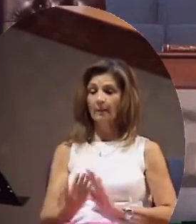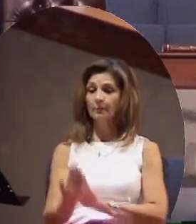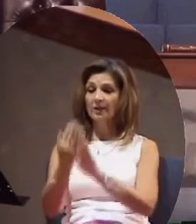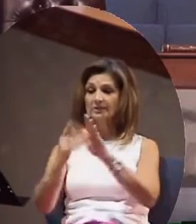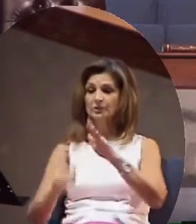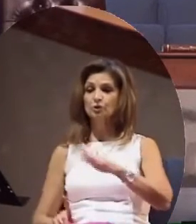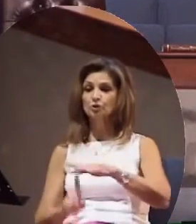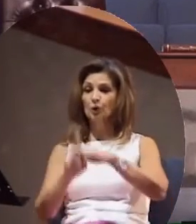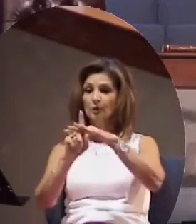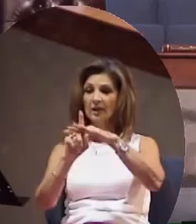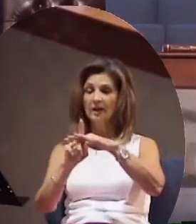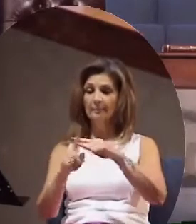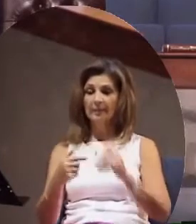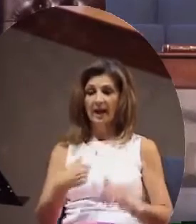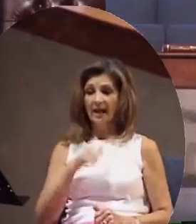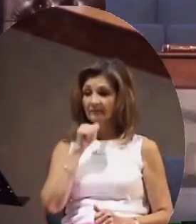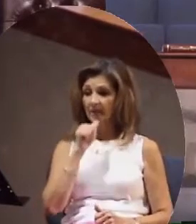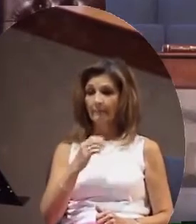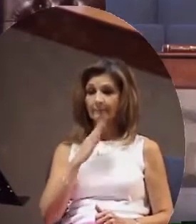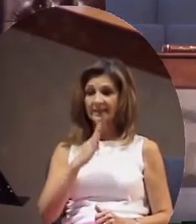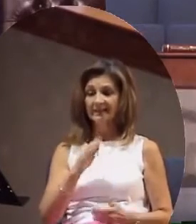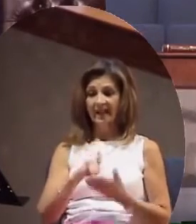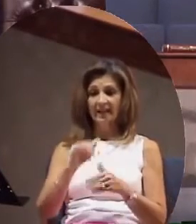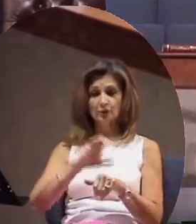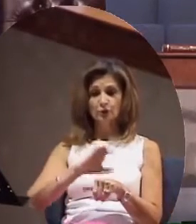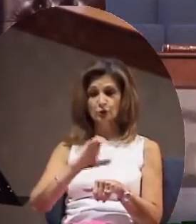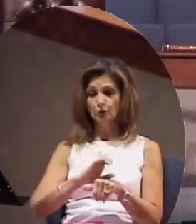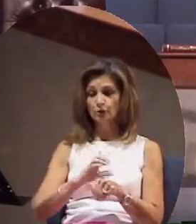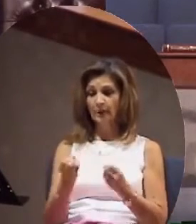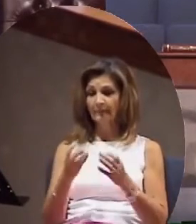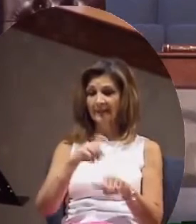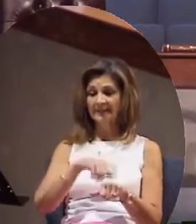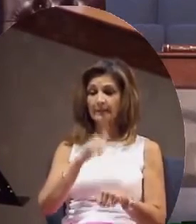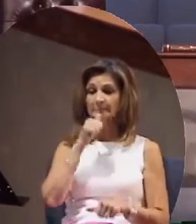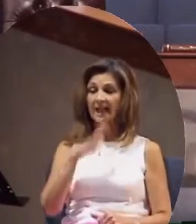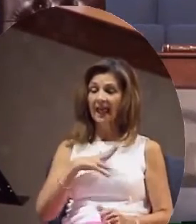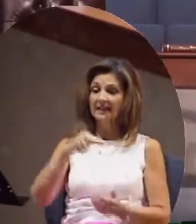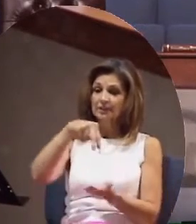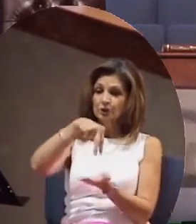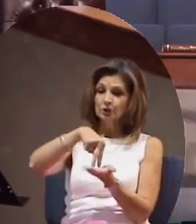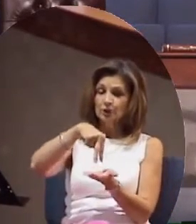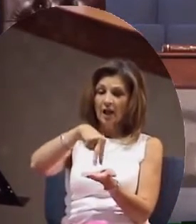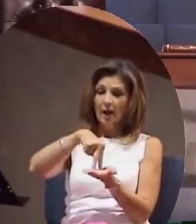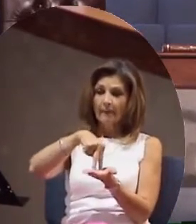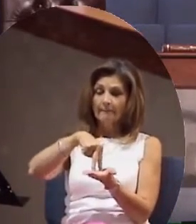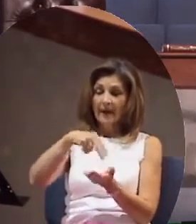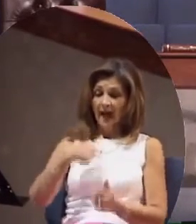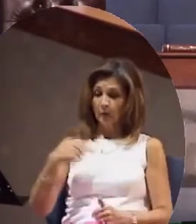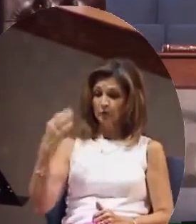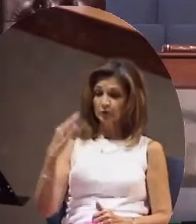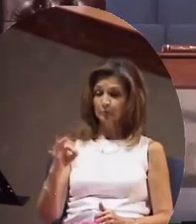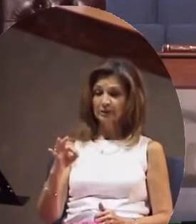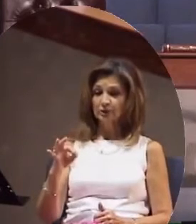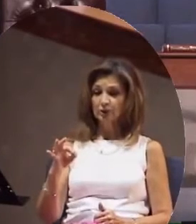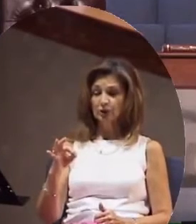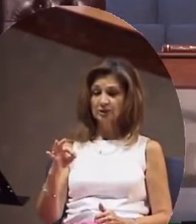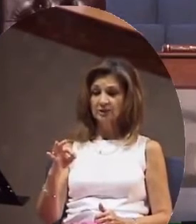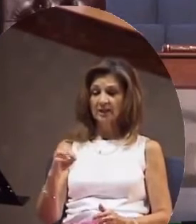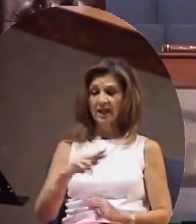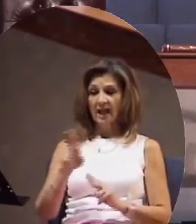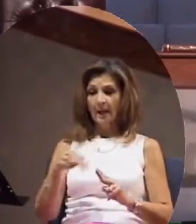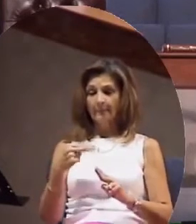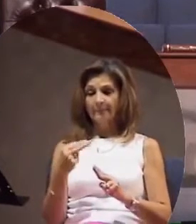and I'd not been there many times then, and a lady stood up, and I was preaching on